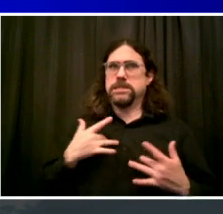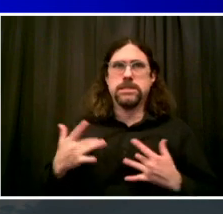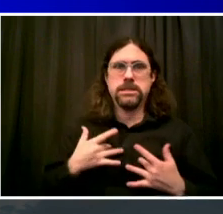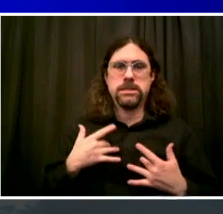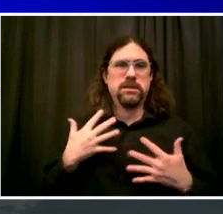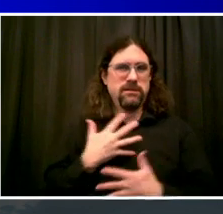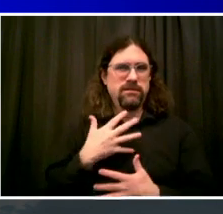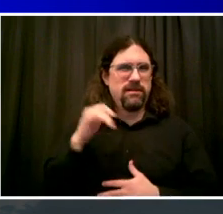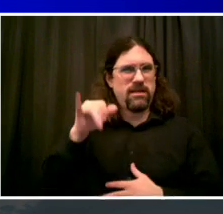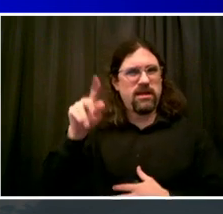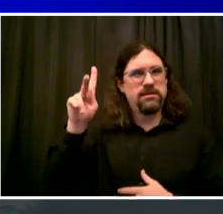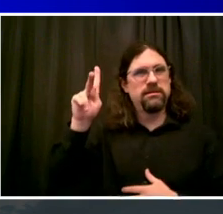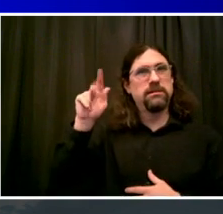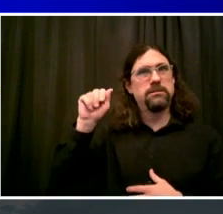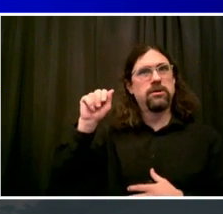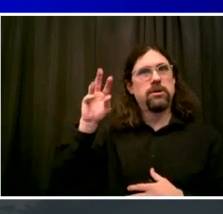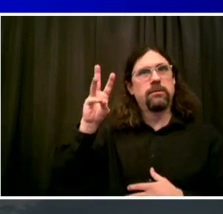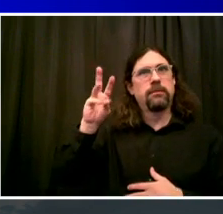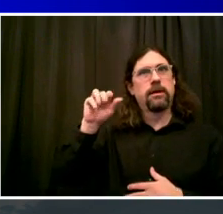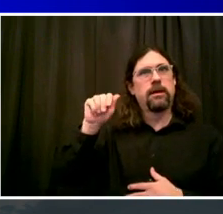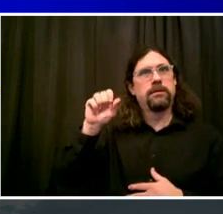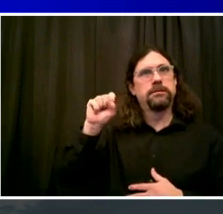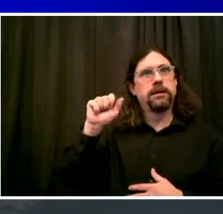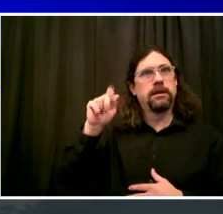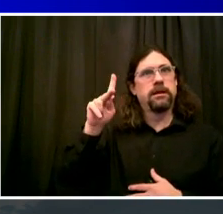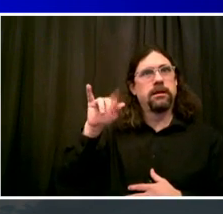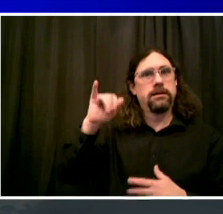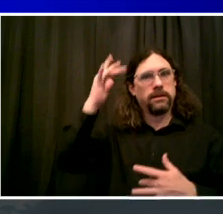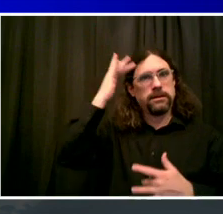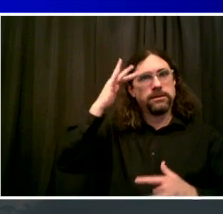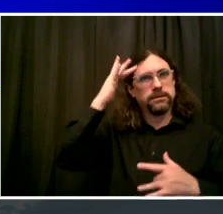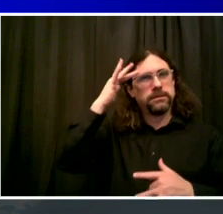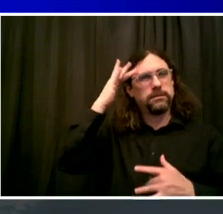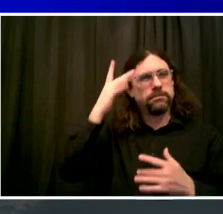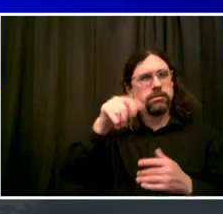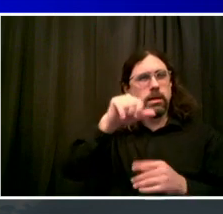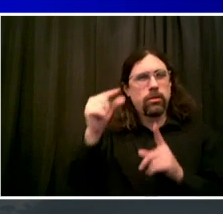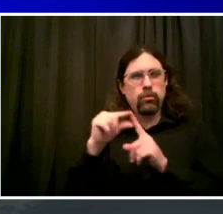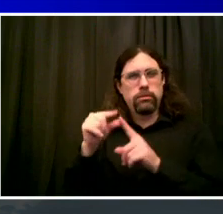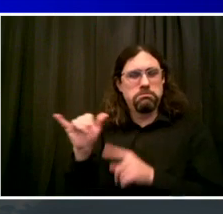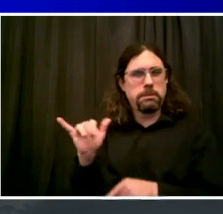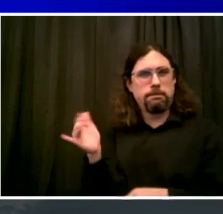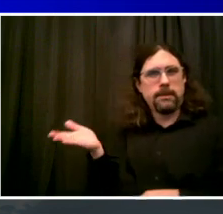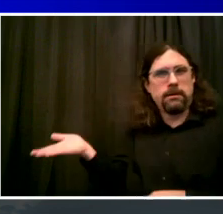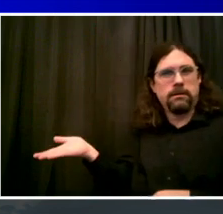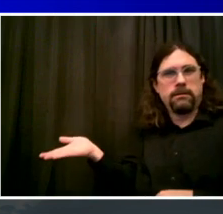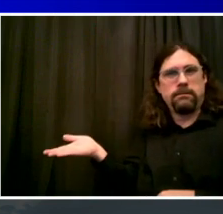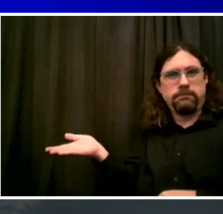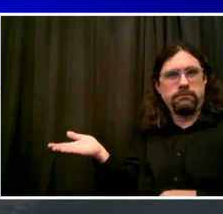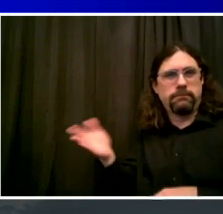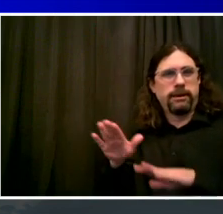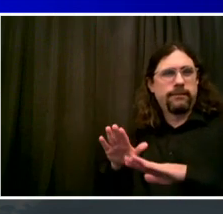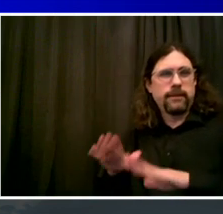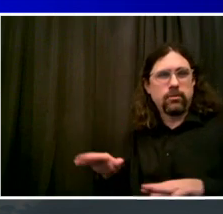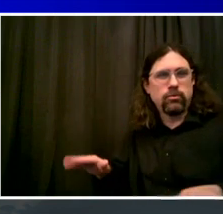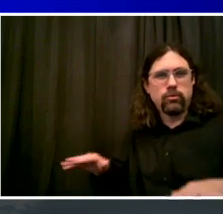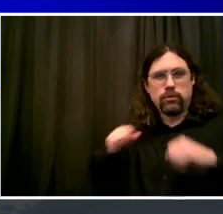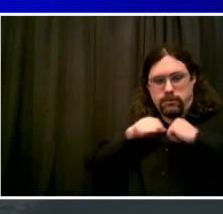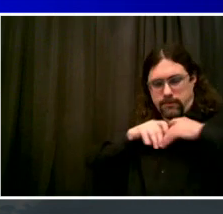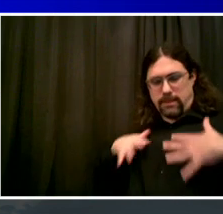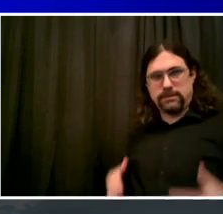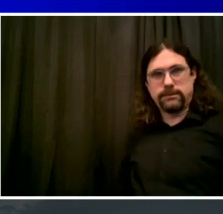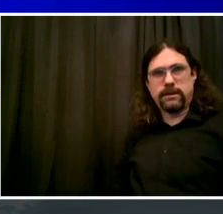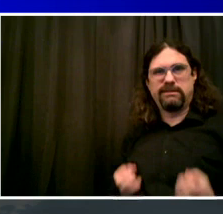sounds scary, it does sound scary. I'm speaking as a parent myself. It's something we did not see